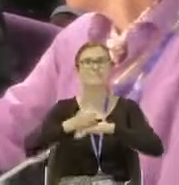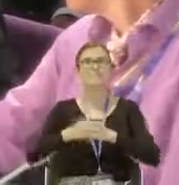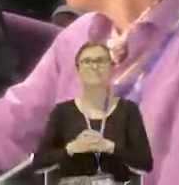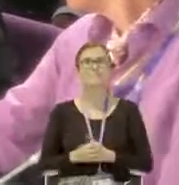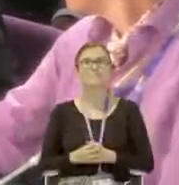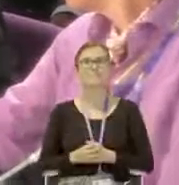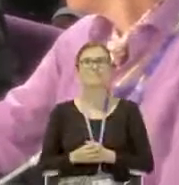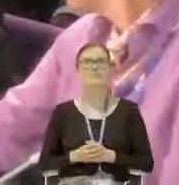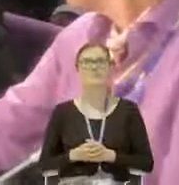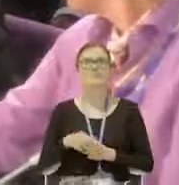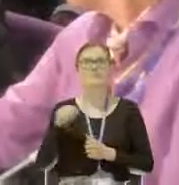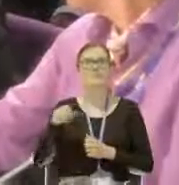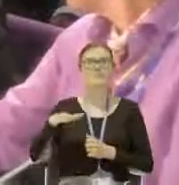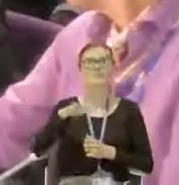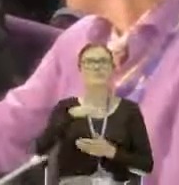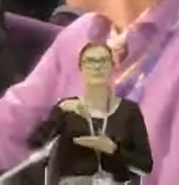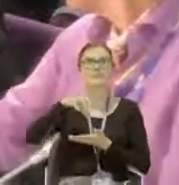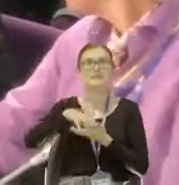than